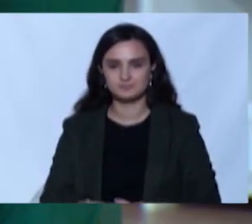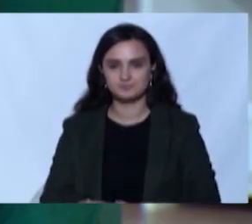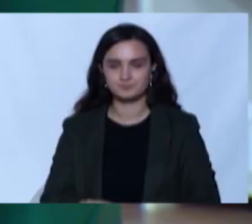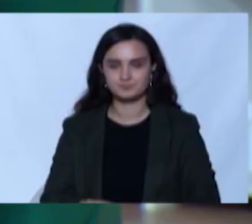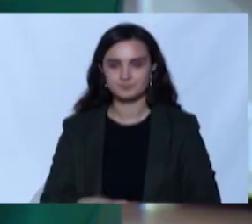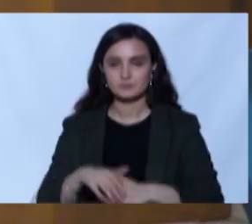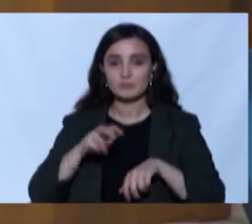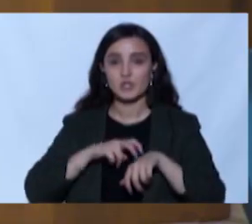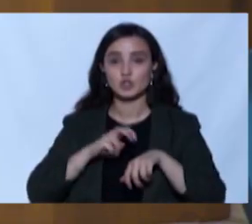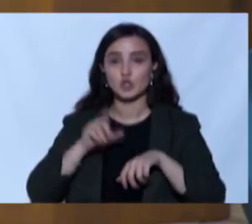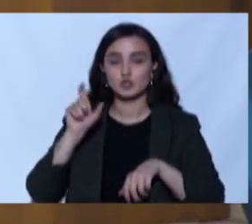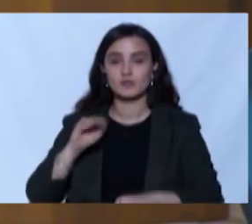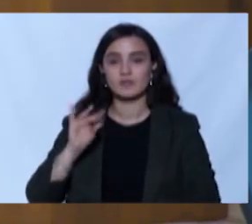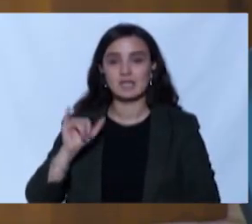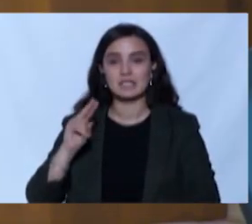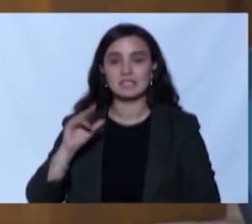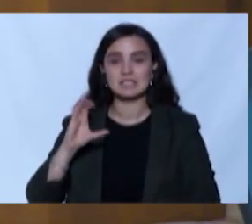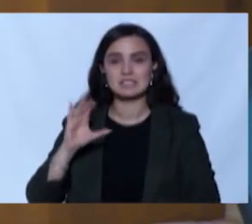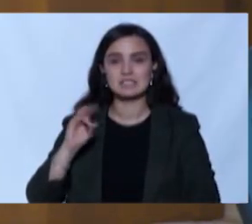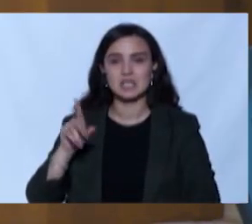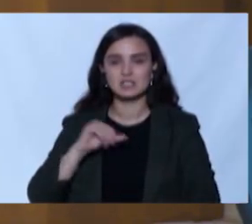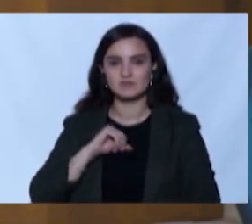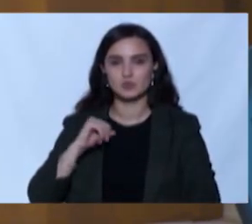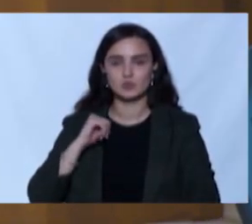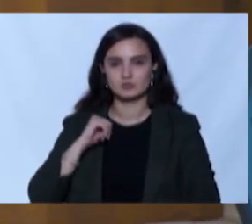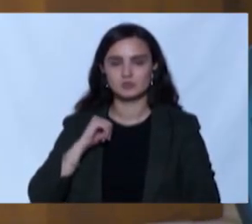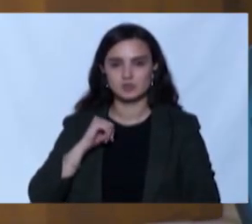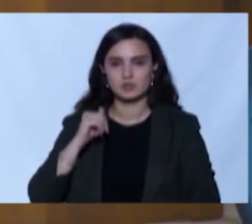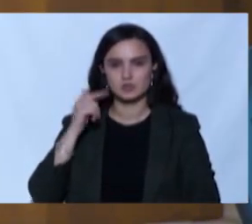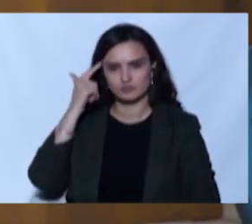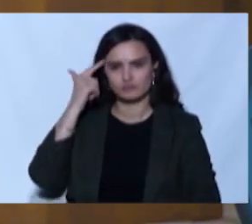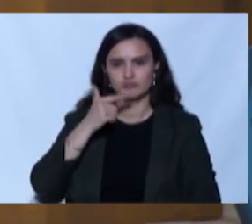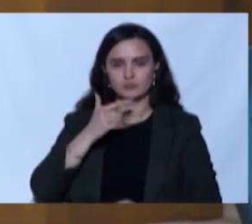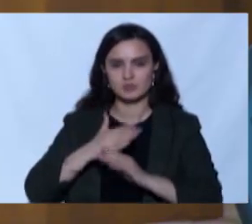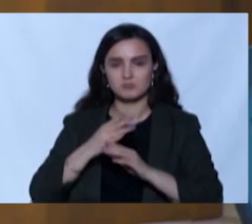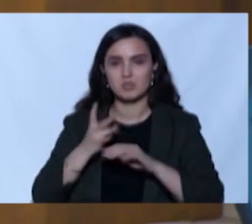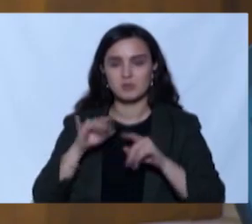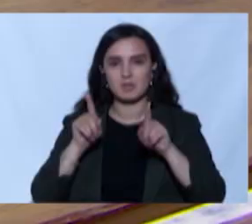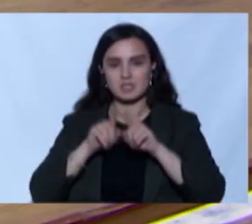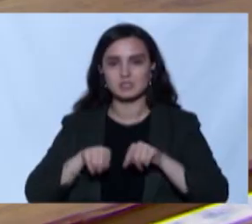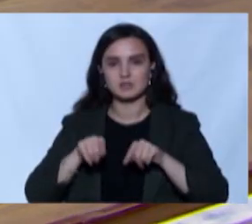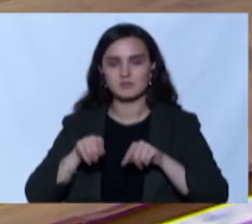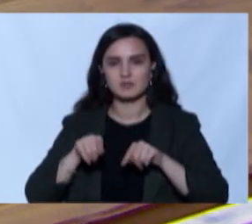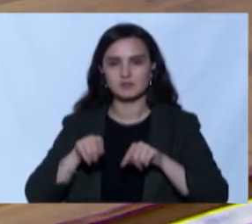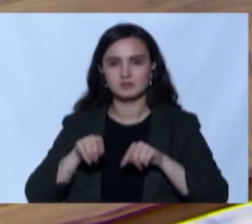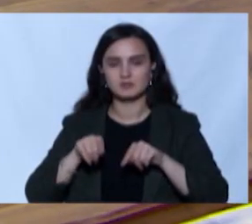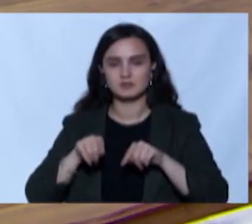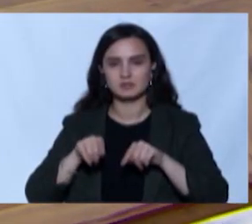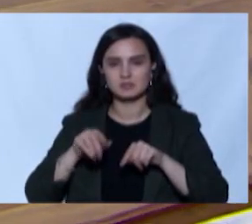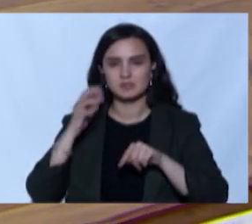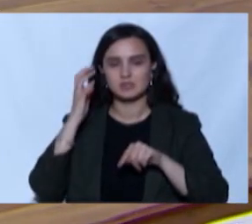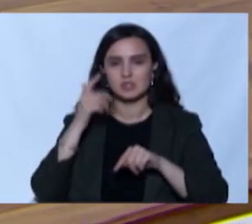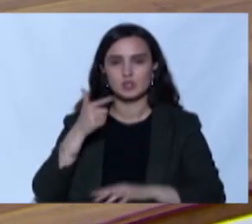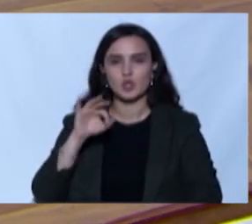Dr. Frankenstein is pushing the boundaries of knowledge. However, it is also, as we mentioned with the Gothic